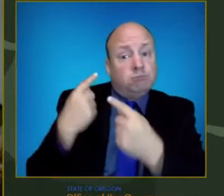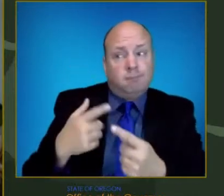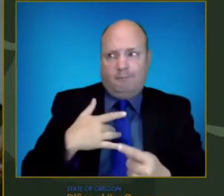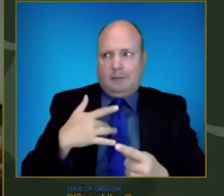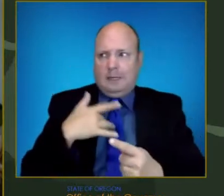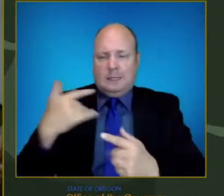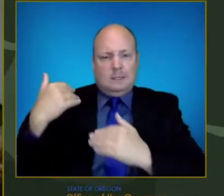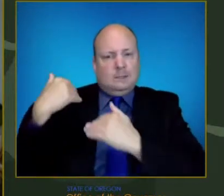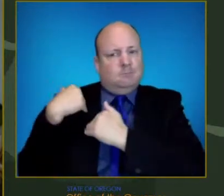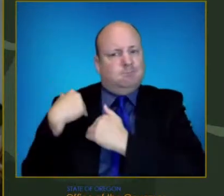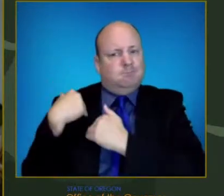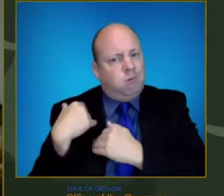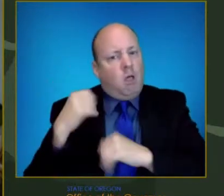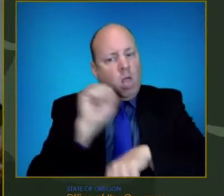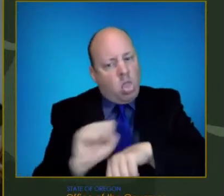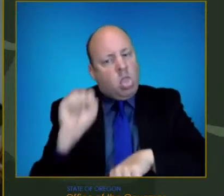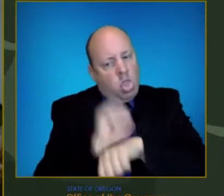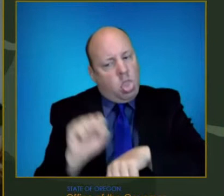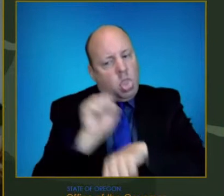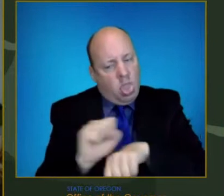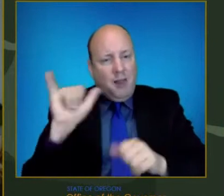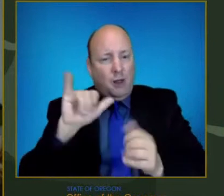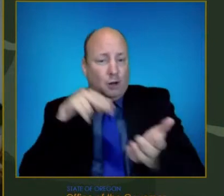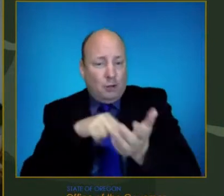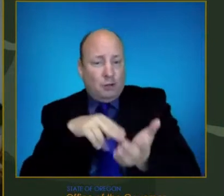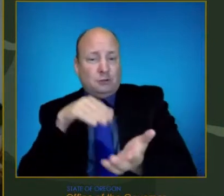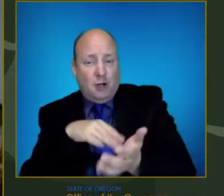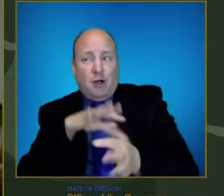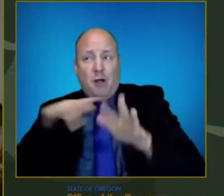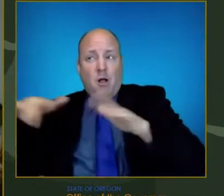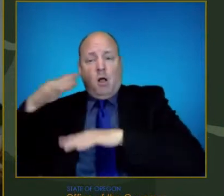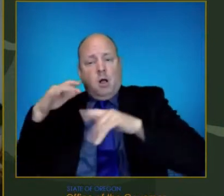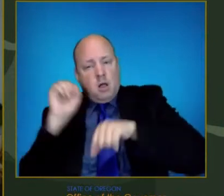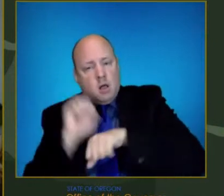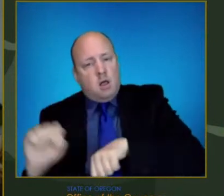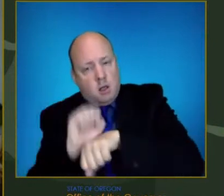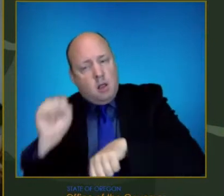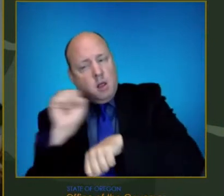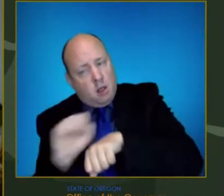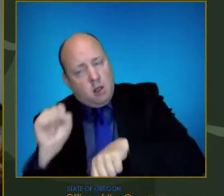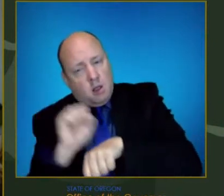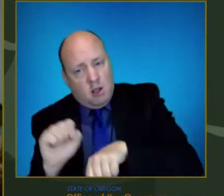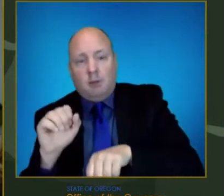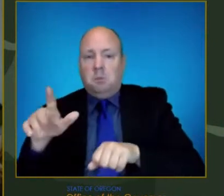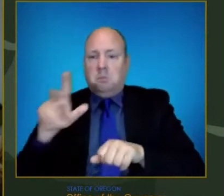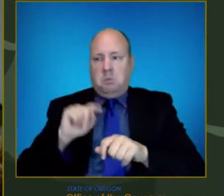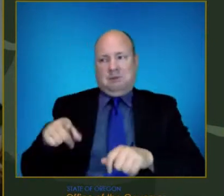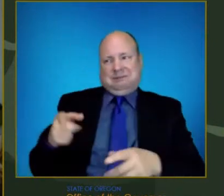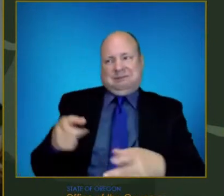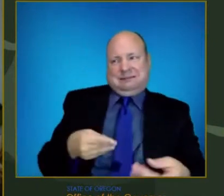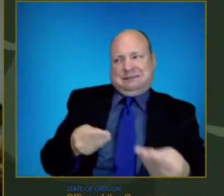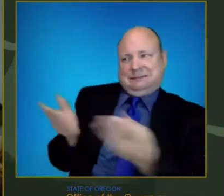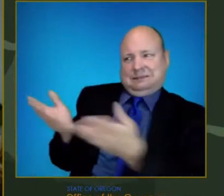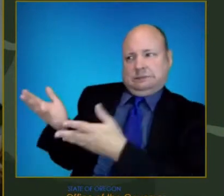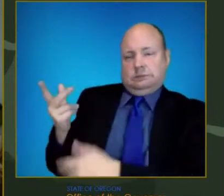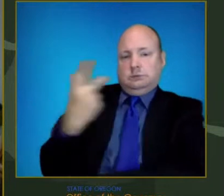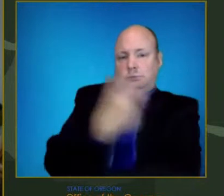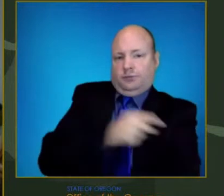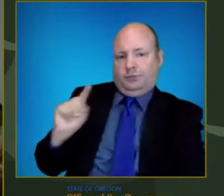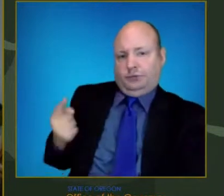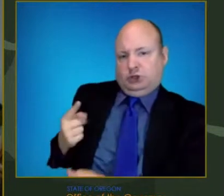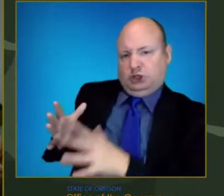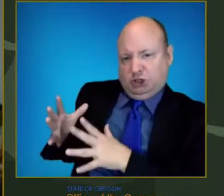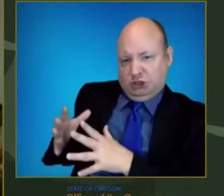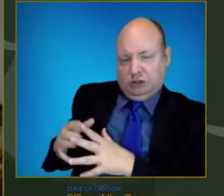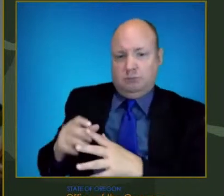this pandemic are prioritized to receive the booster. Oregon is looking at how we take these factors into account so we can prevent our